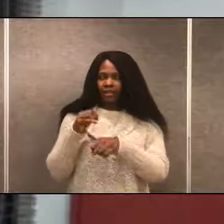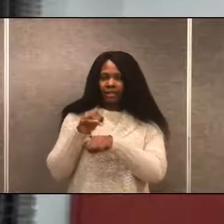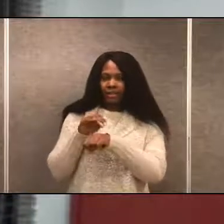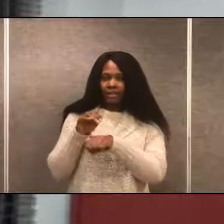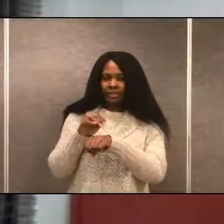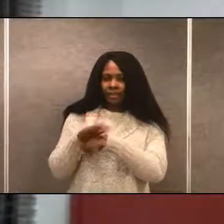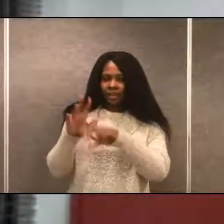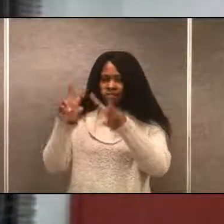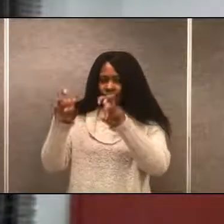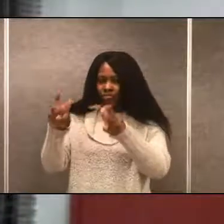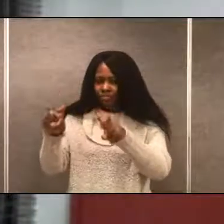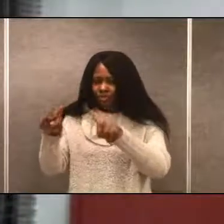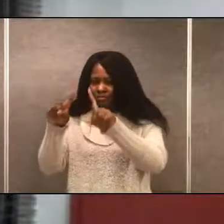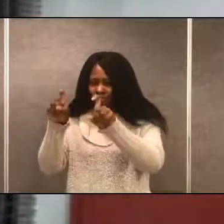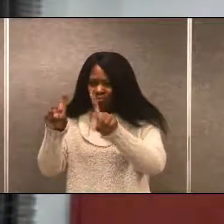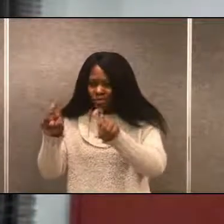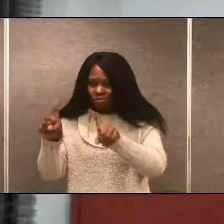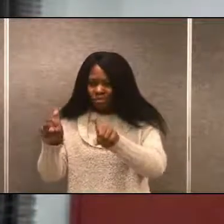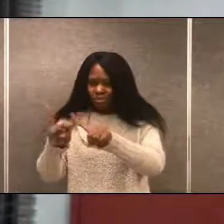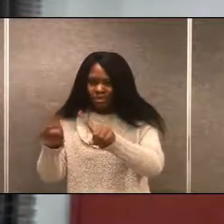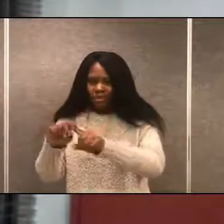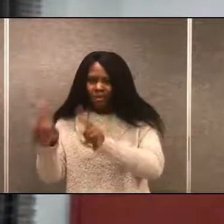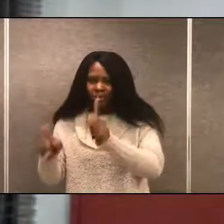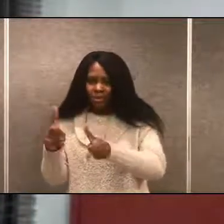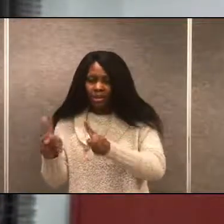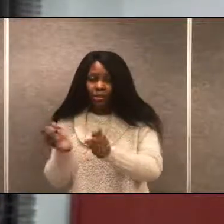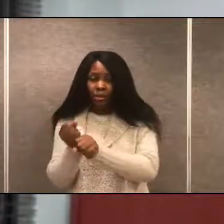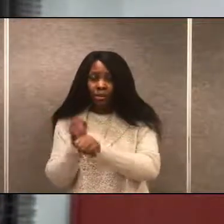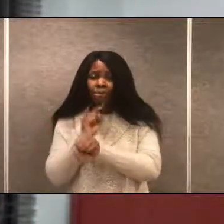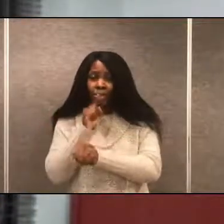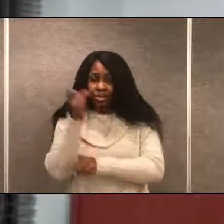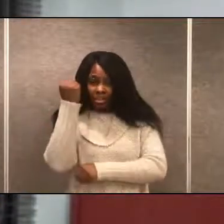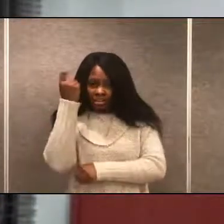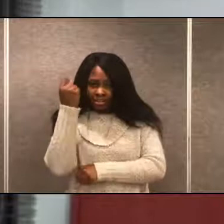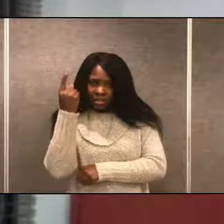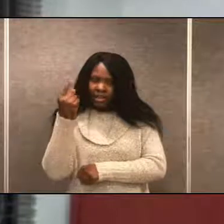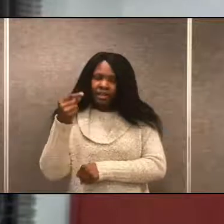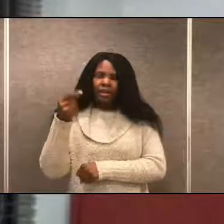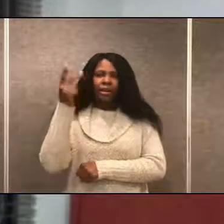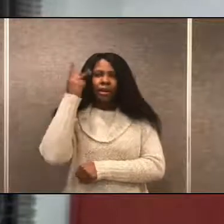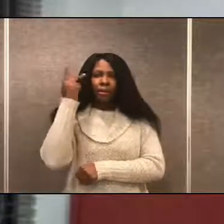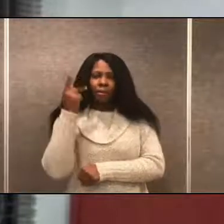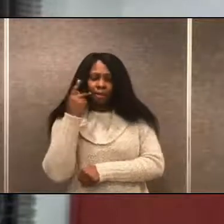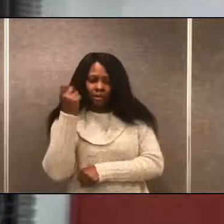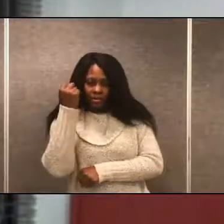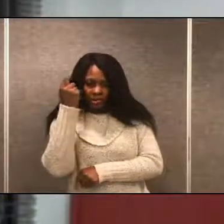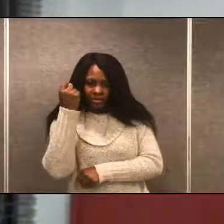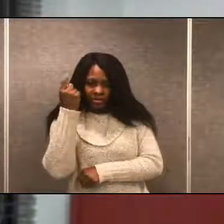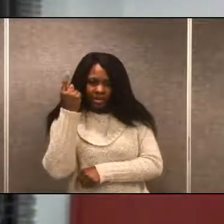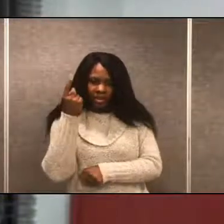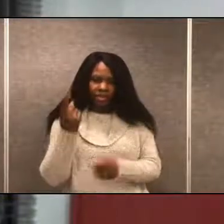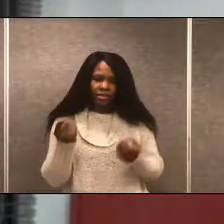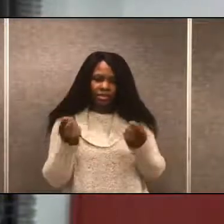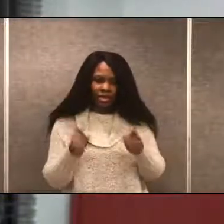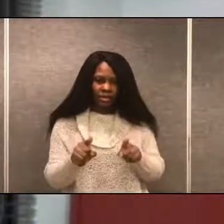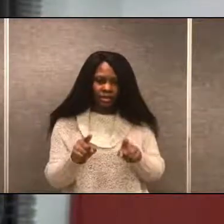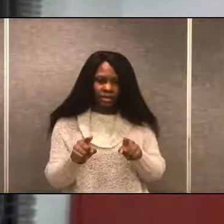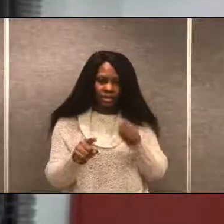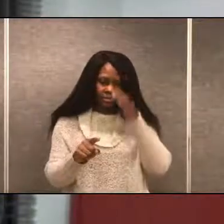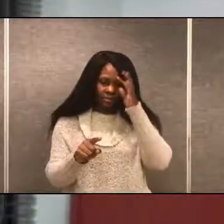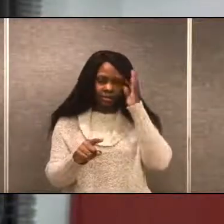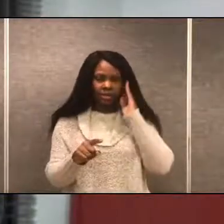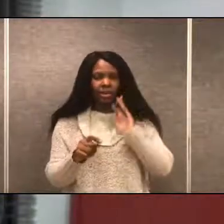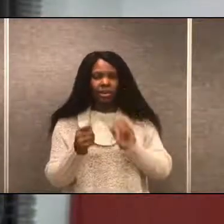have done as far as making sure that everyone is aware, that parents are aware, including that with what we're doing